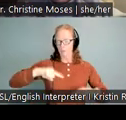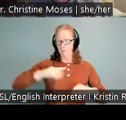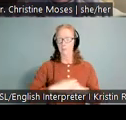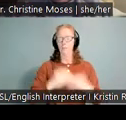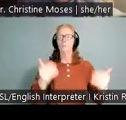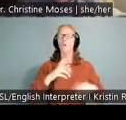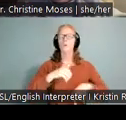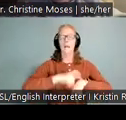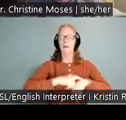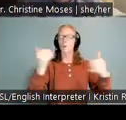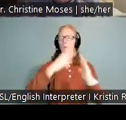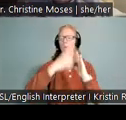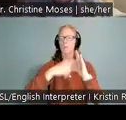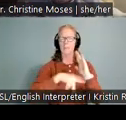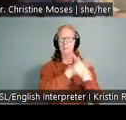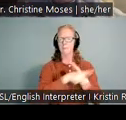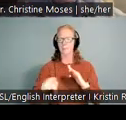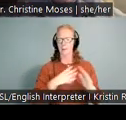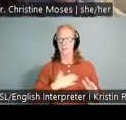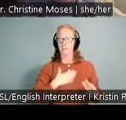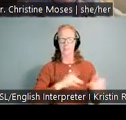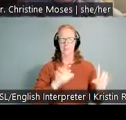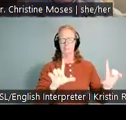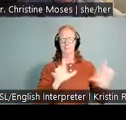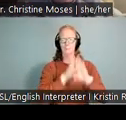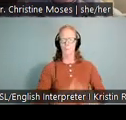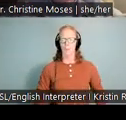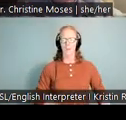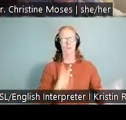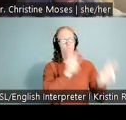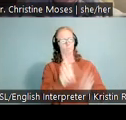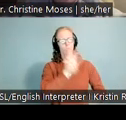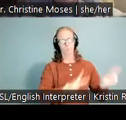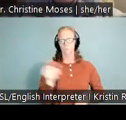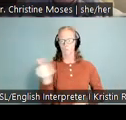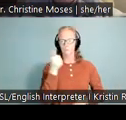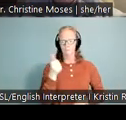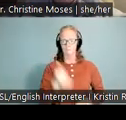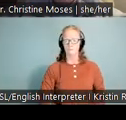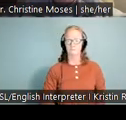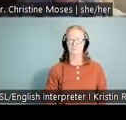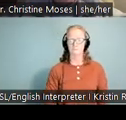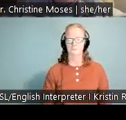going to give you a few seconds to be quiet and to go ahead and read this yourself.